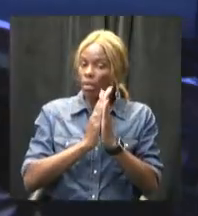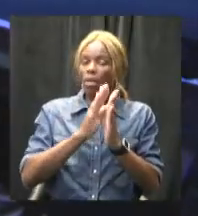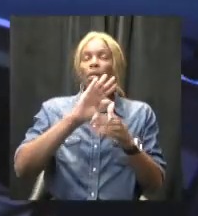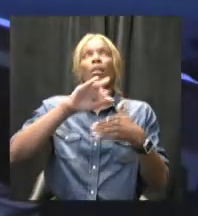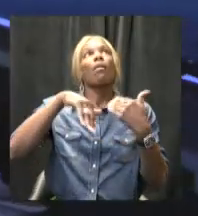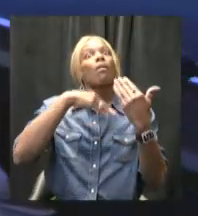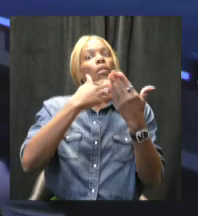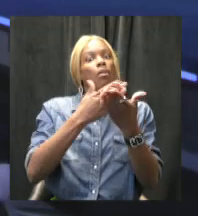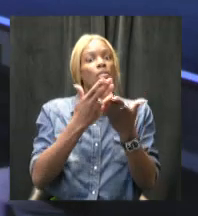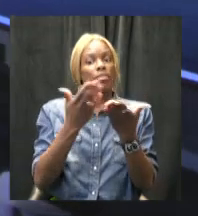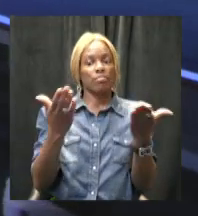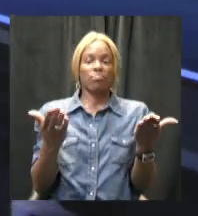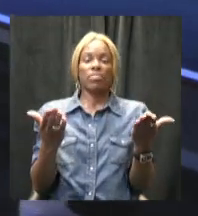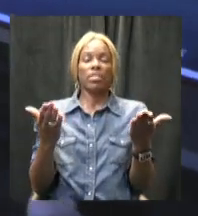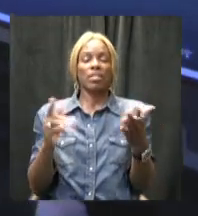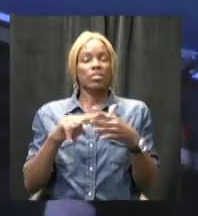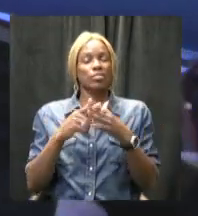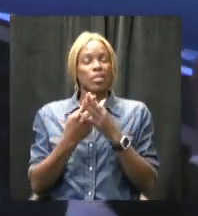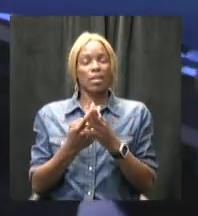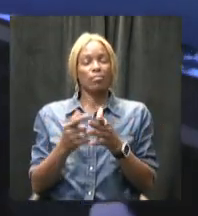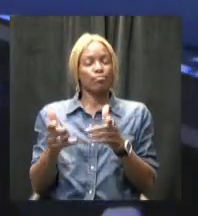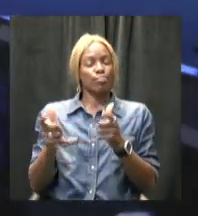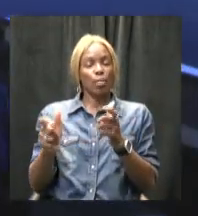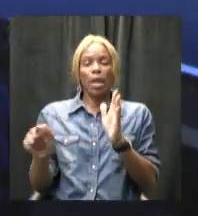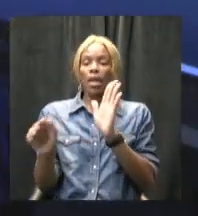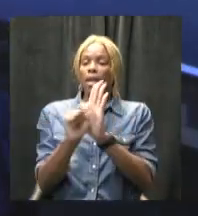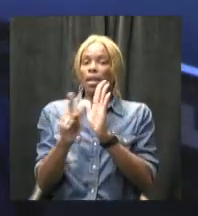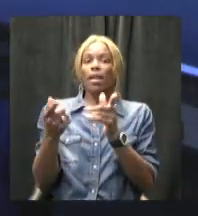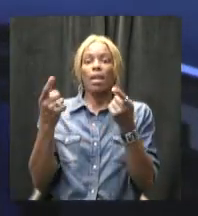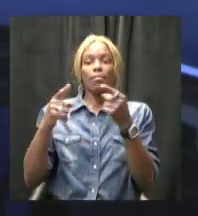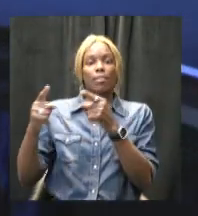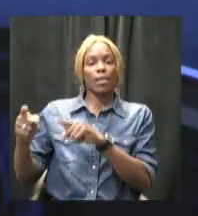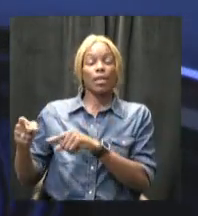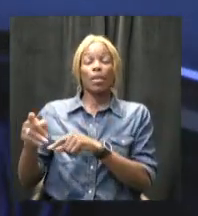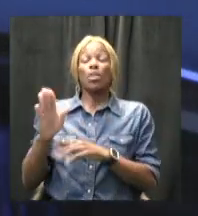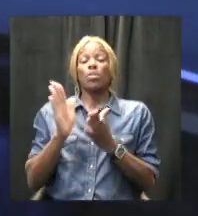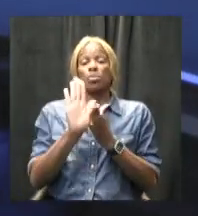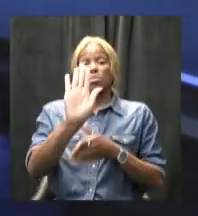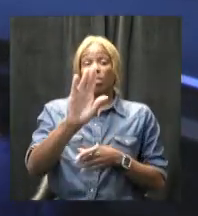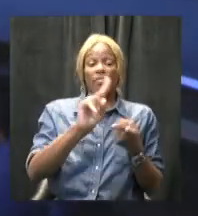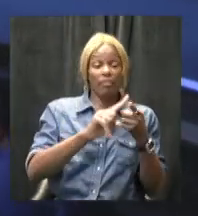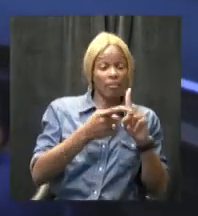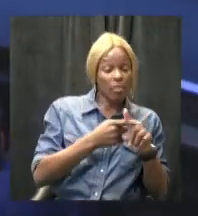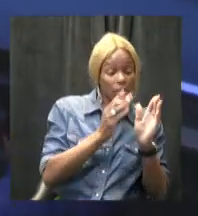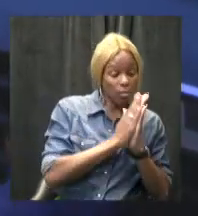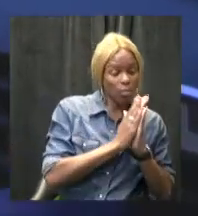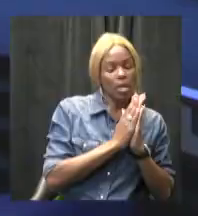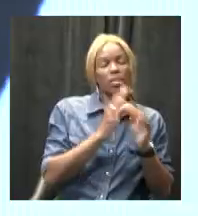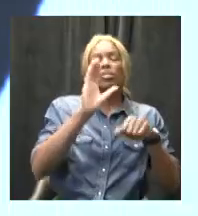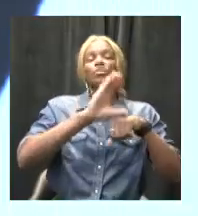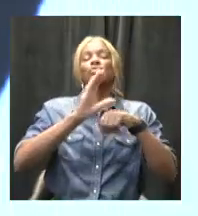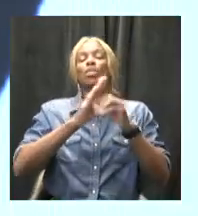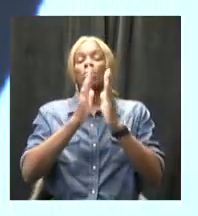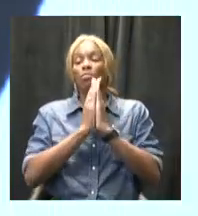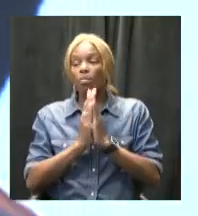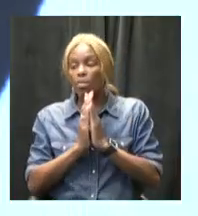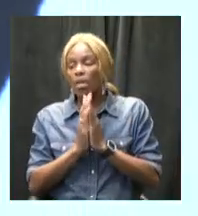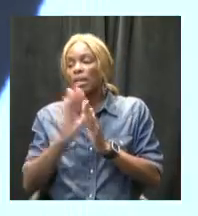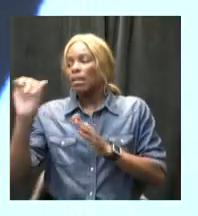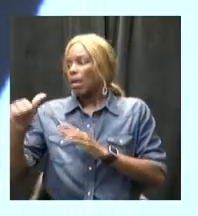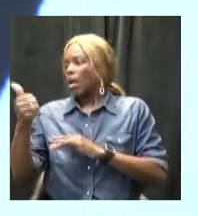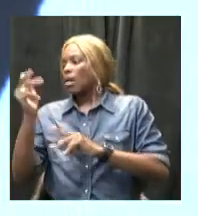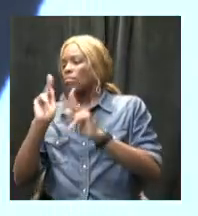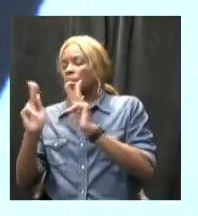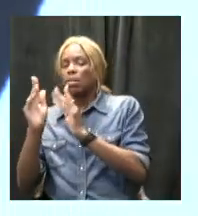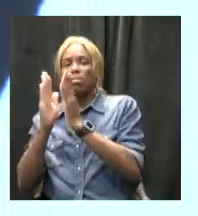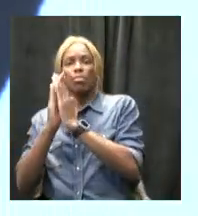things really start to happen. When you get your friend to pray and the church to pray and somebody else to pray, his